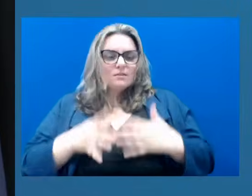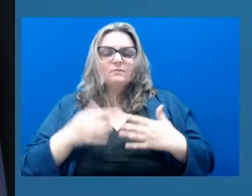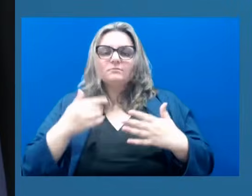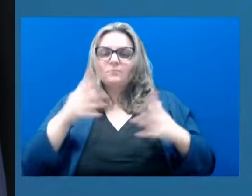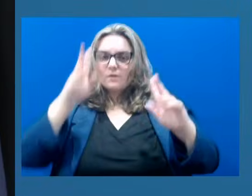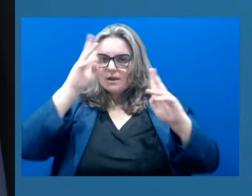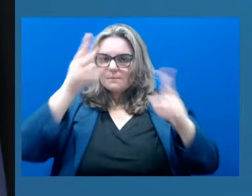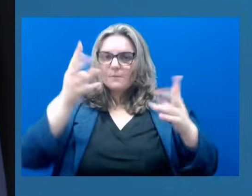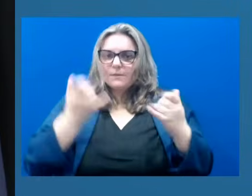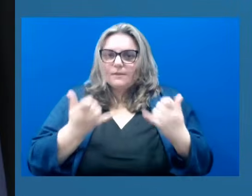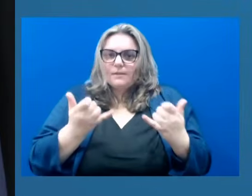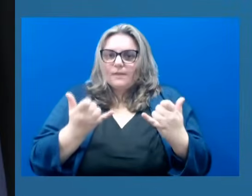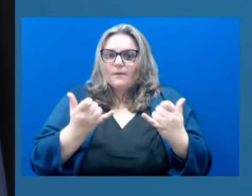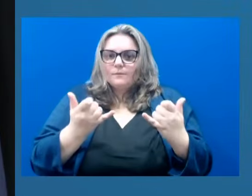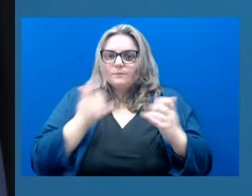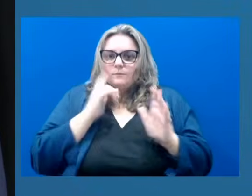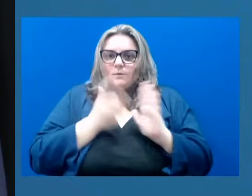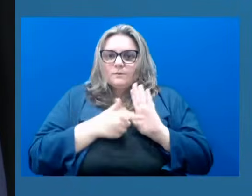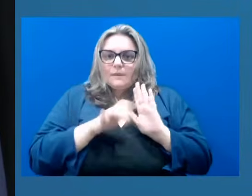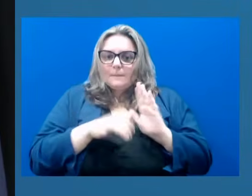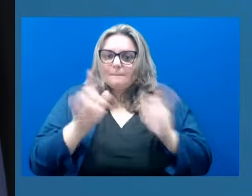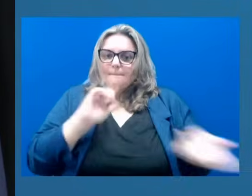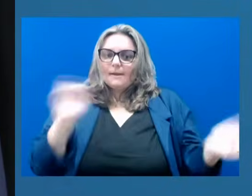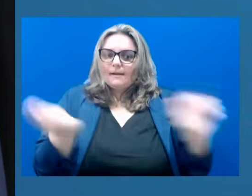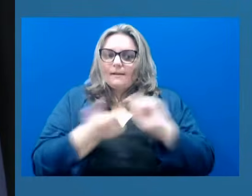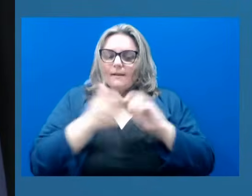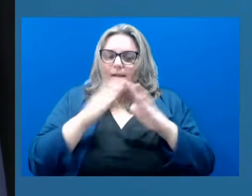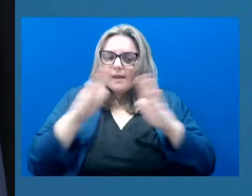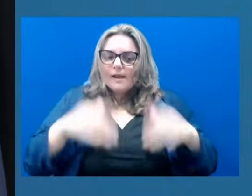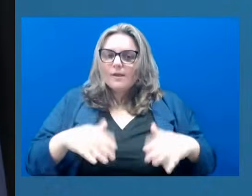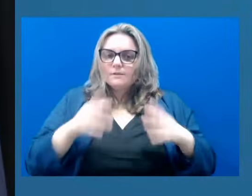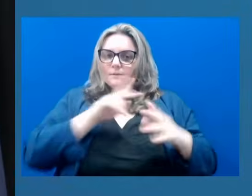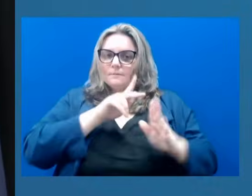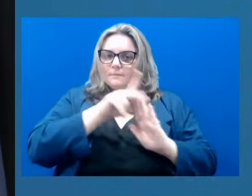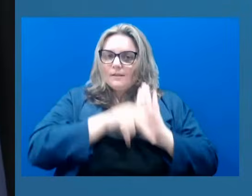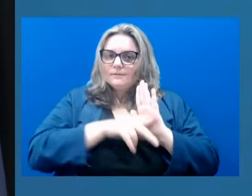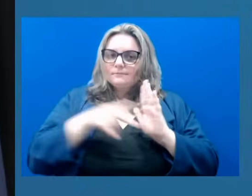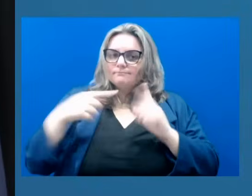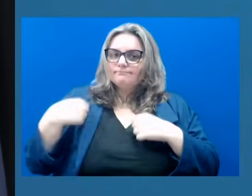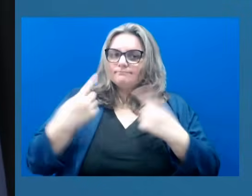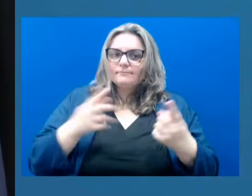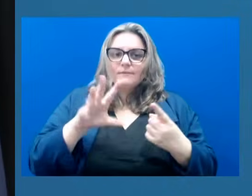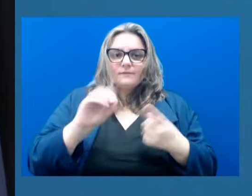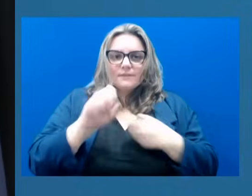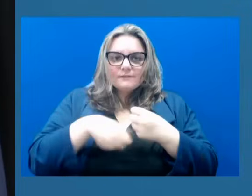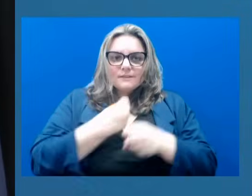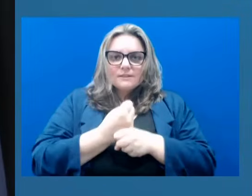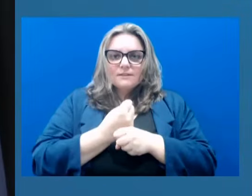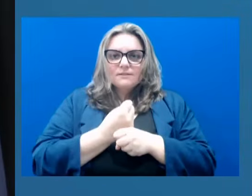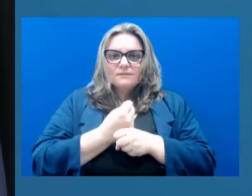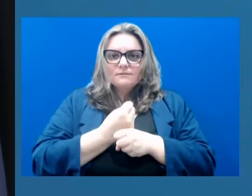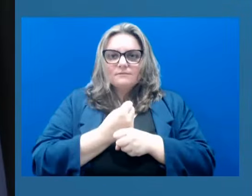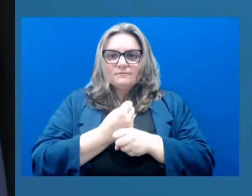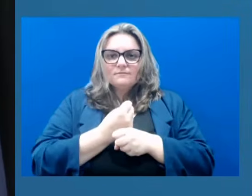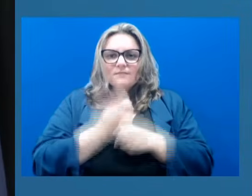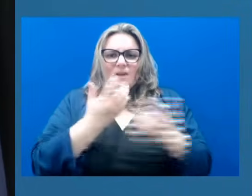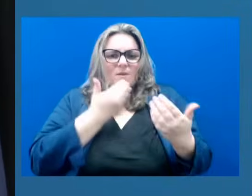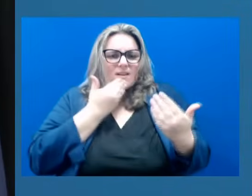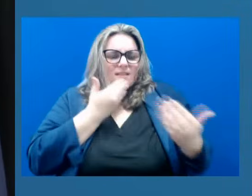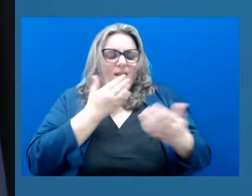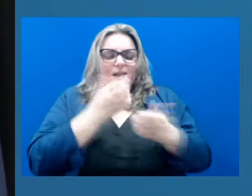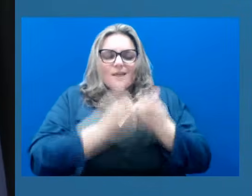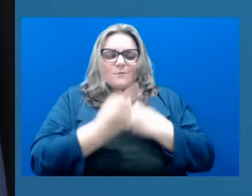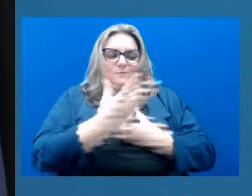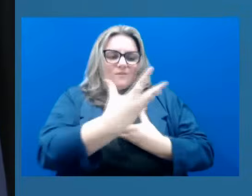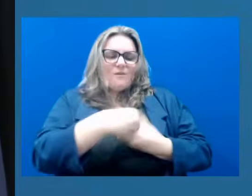most transformational housing policies in 50 years. And I want to thank everyone who was involved in that. It was hard fought. And I have the scars to